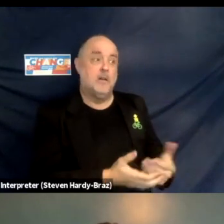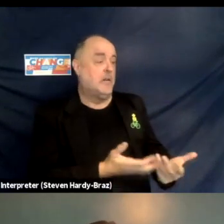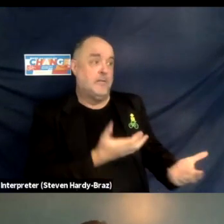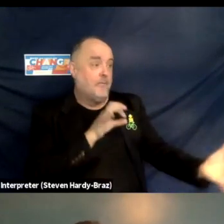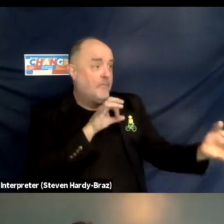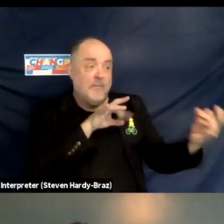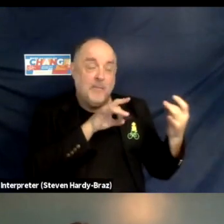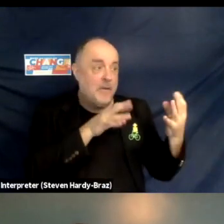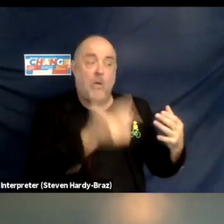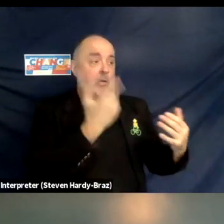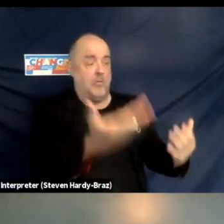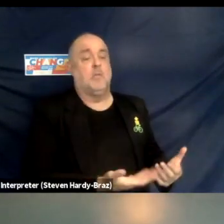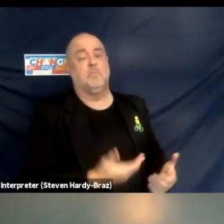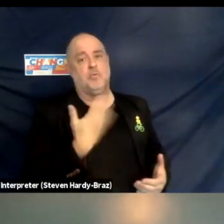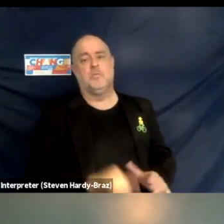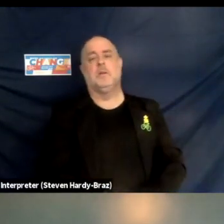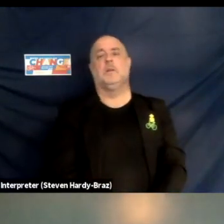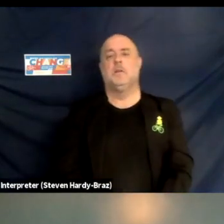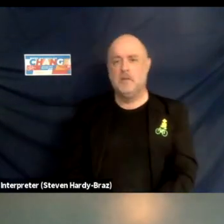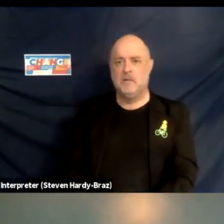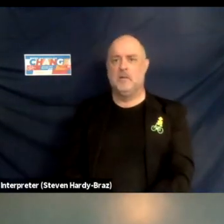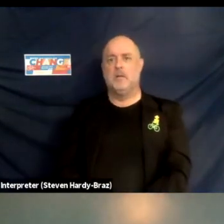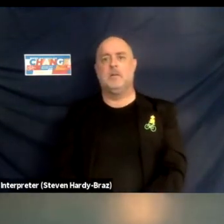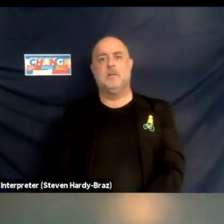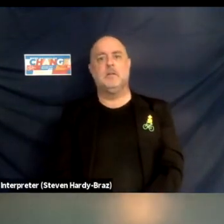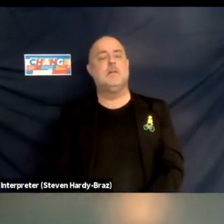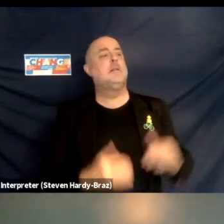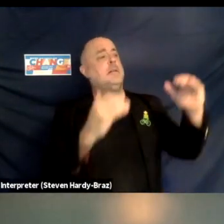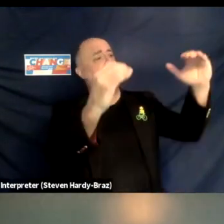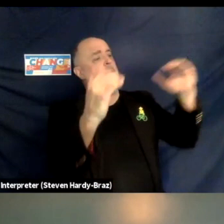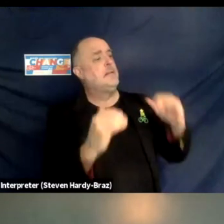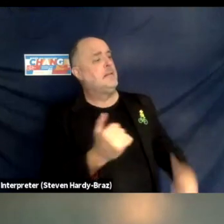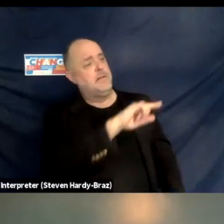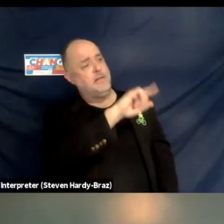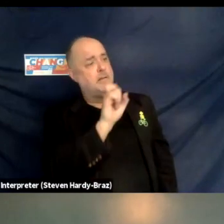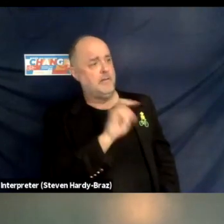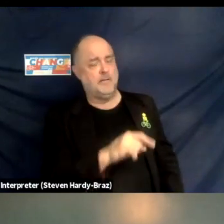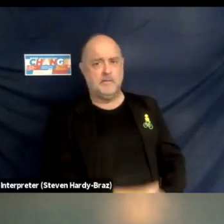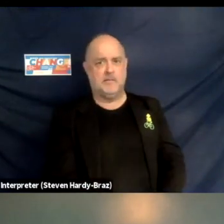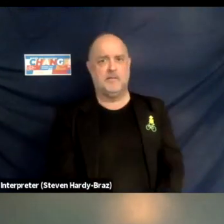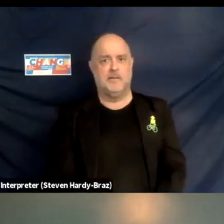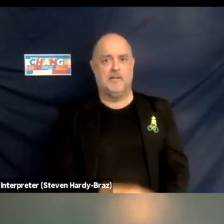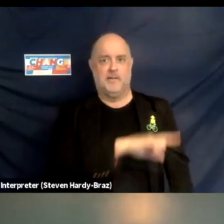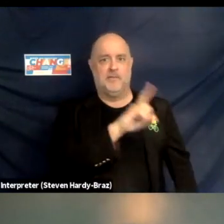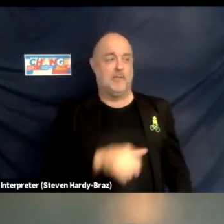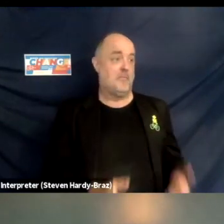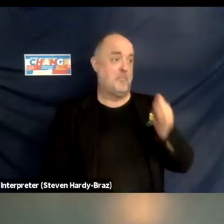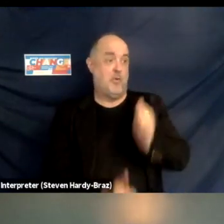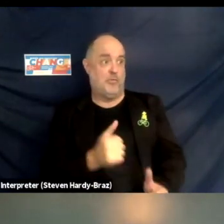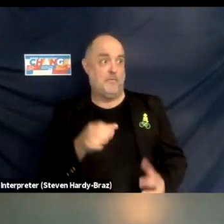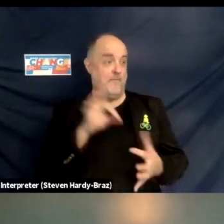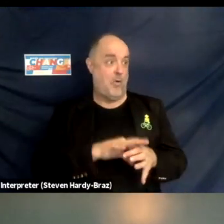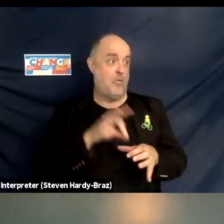else we should be doing beyond surveys. That brings me to the next question. And this is the question that got the most uptick votes